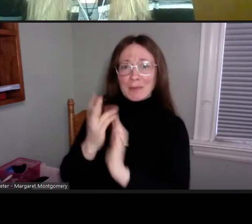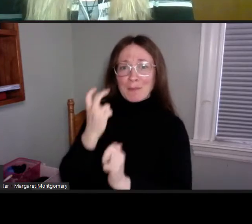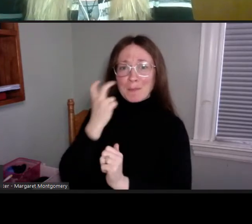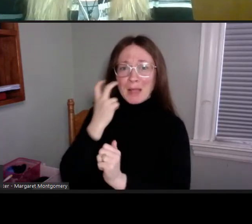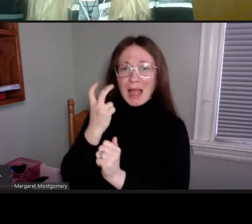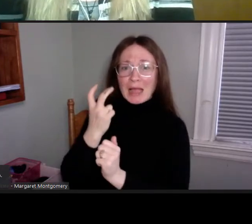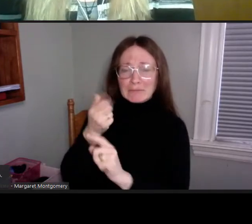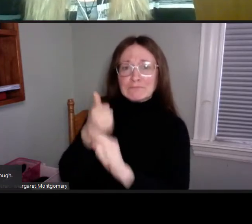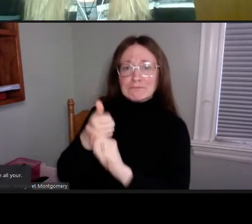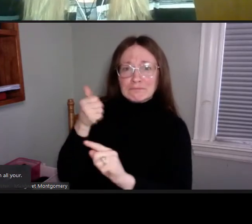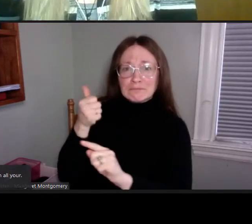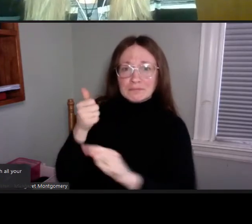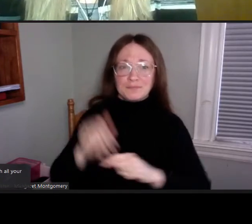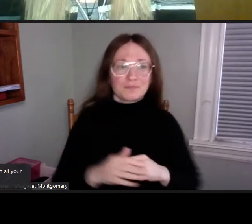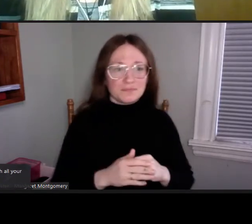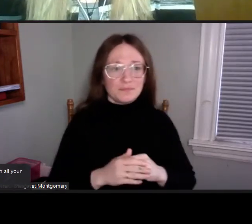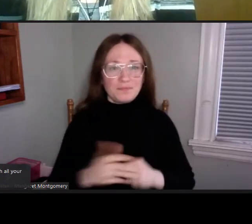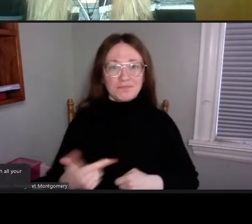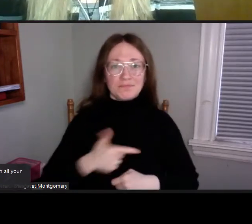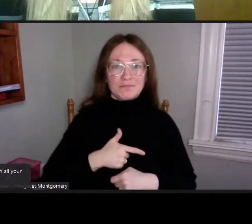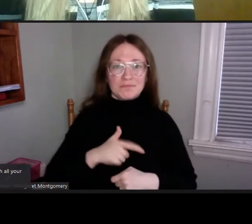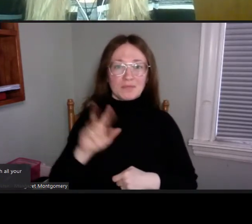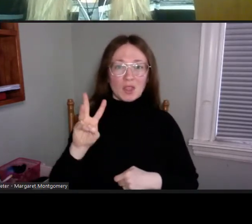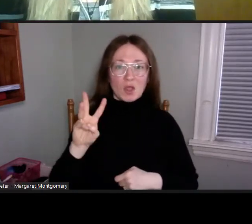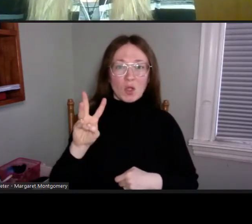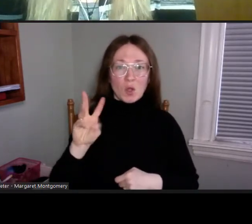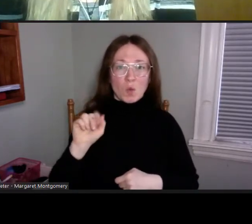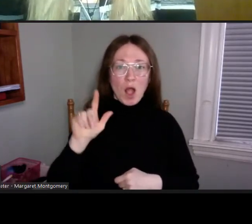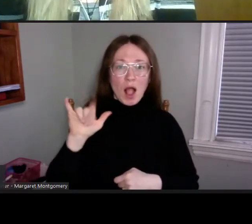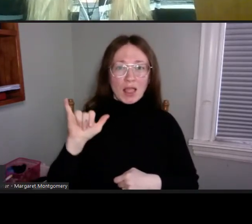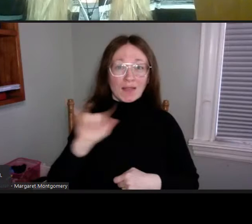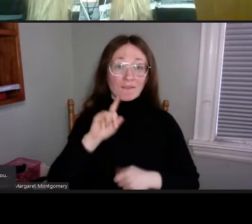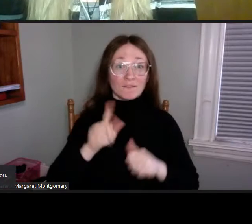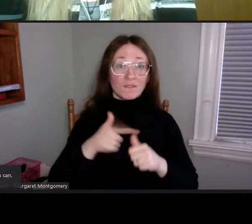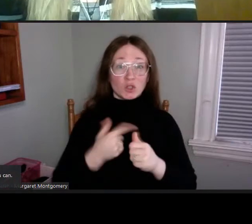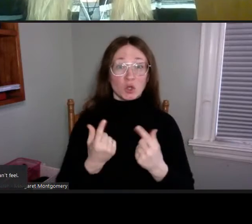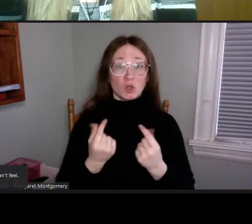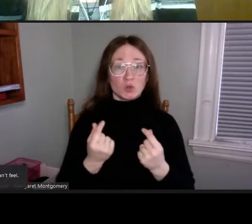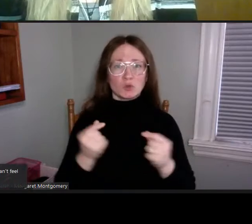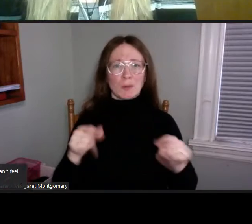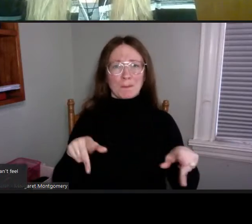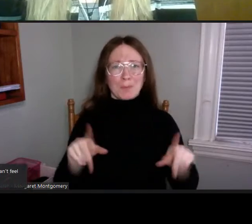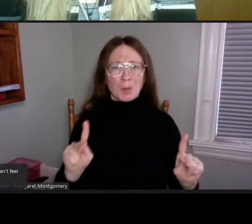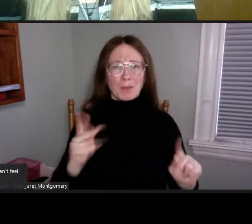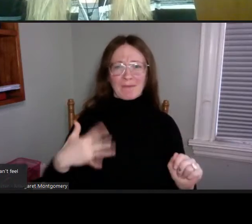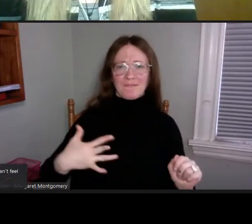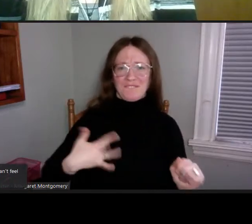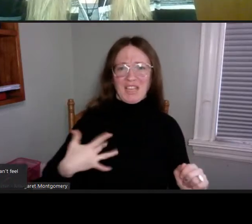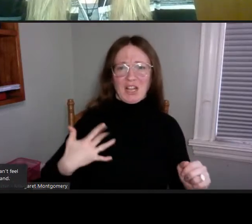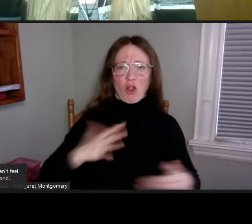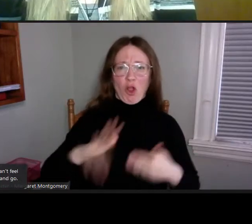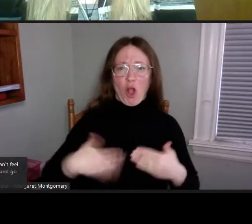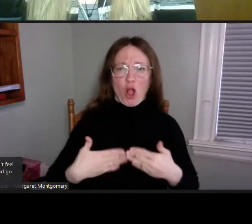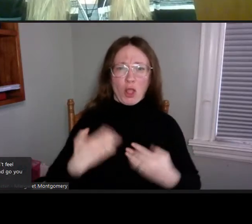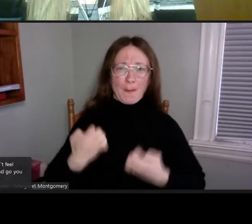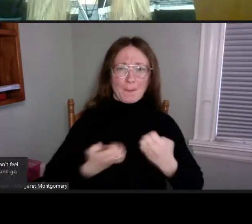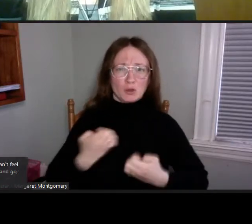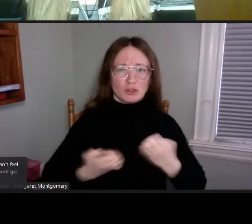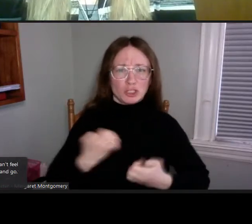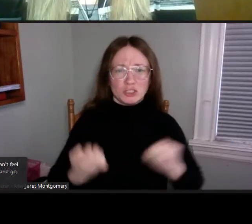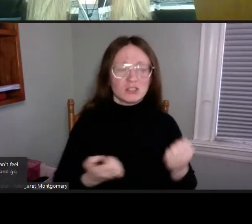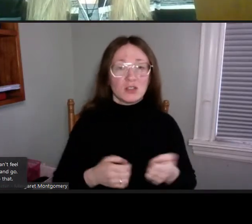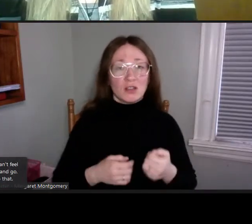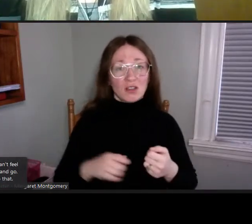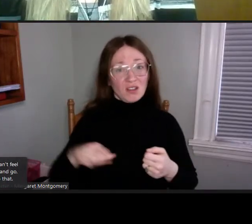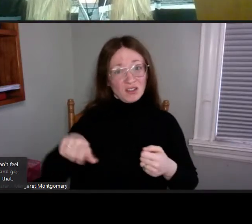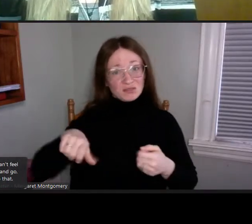yourself to go through all your emotions. Don't let other people say, well, you can't feel that, or you should just pick yourself up and go. You should be able to do this and do